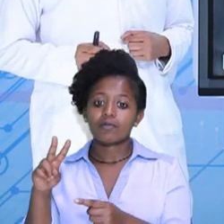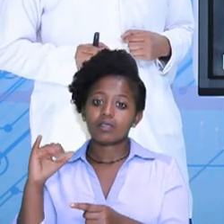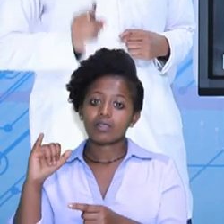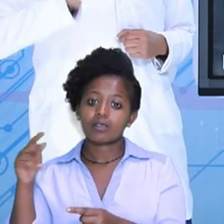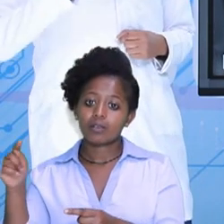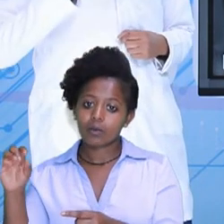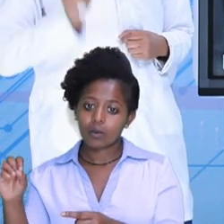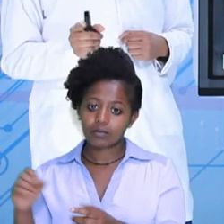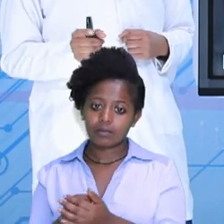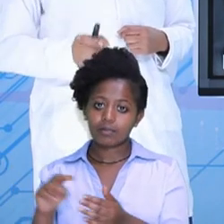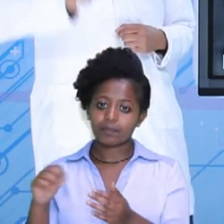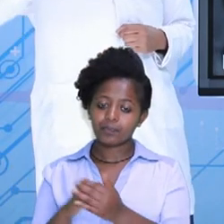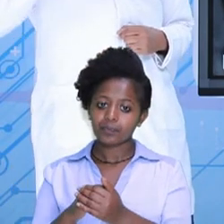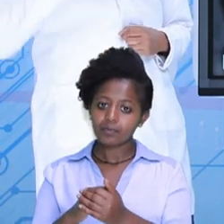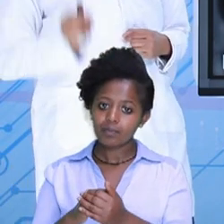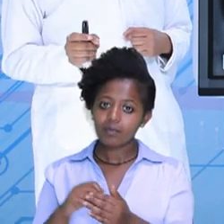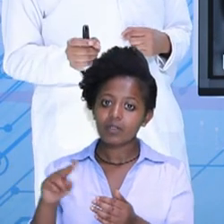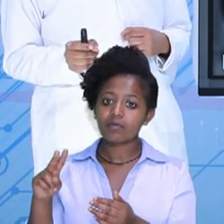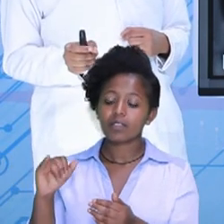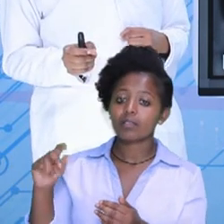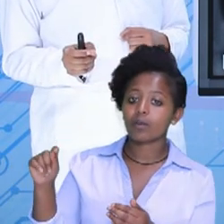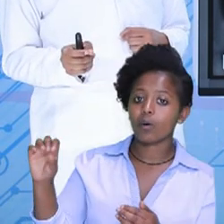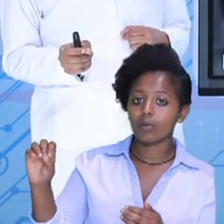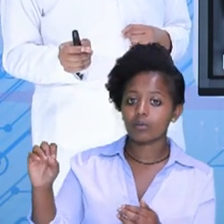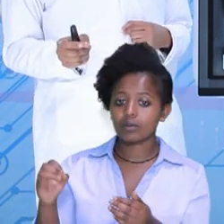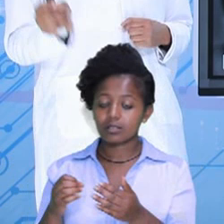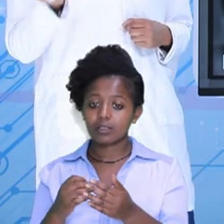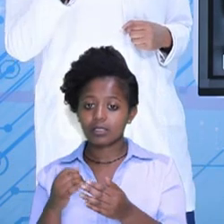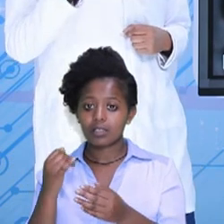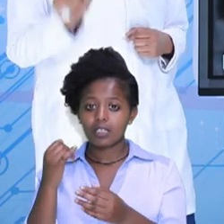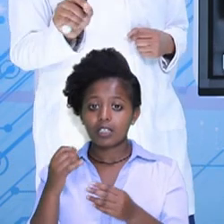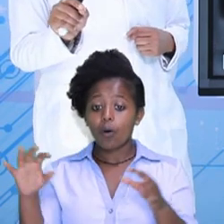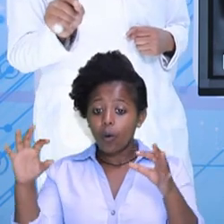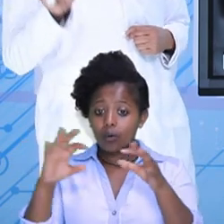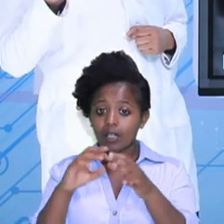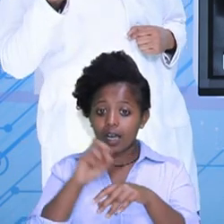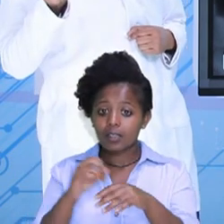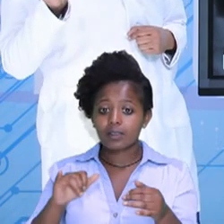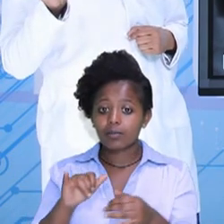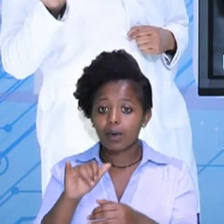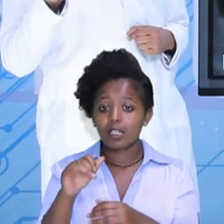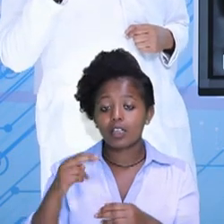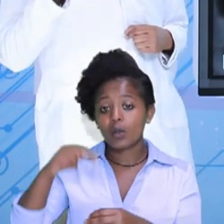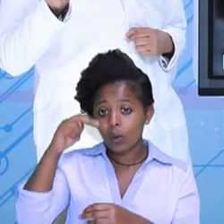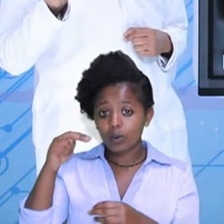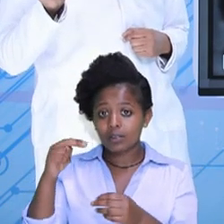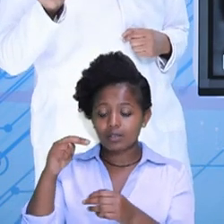Cong. Mind you student, Viet Cong was organized by North